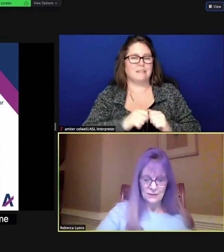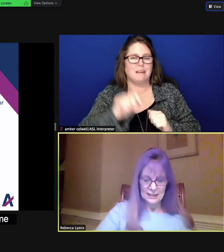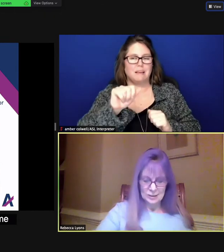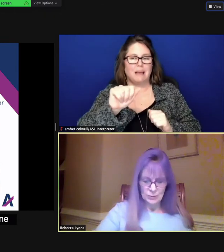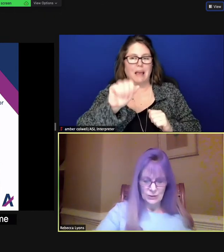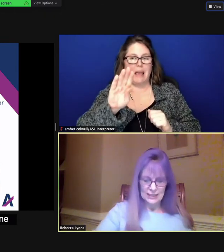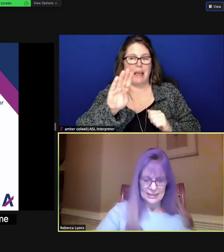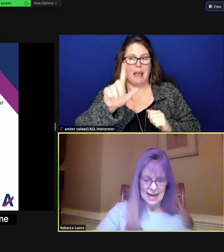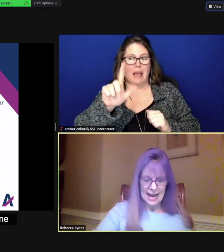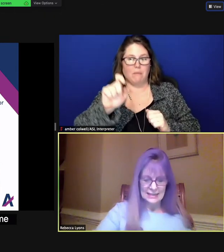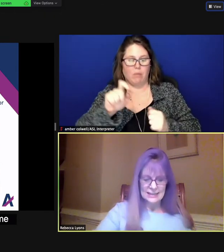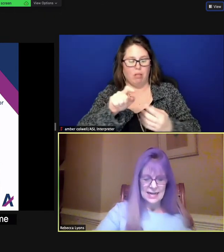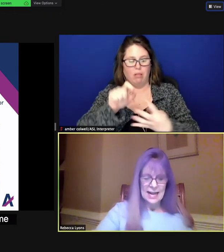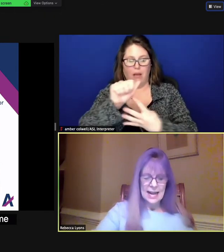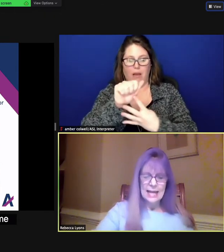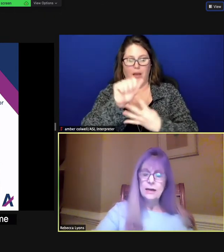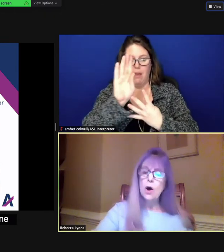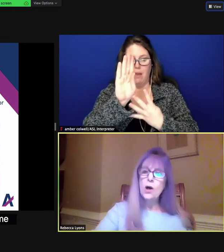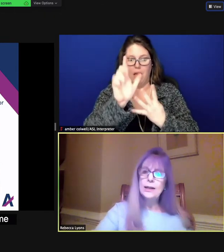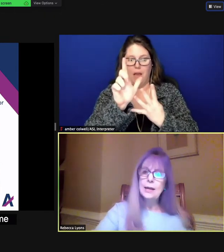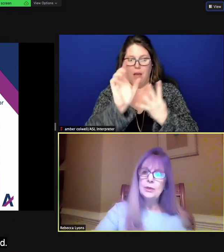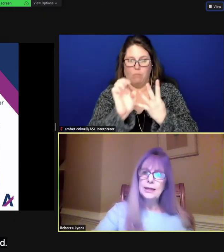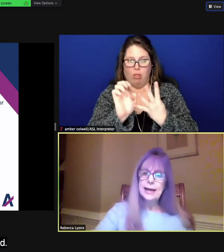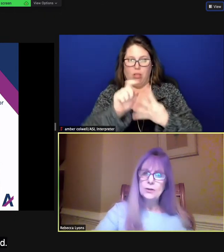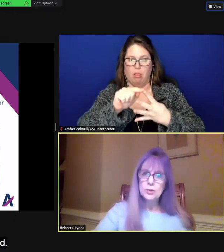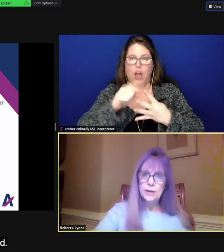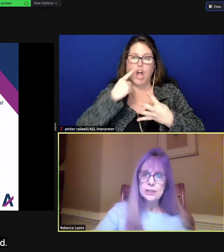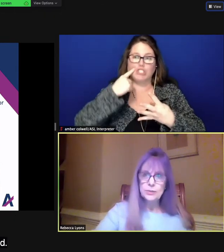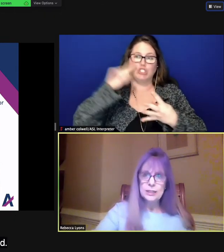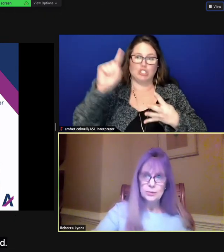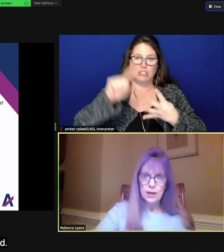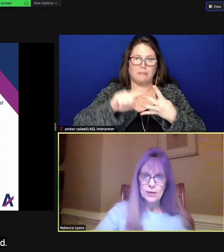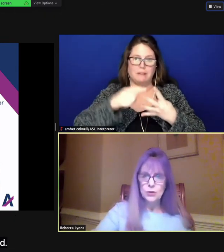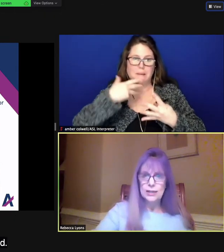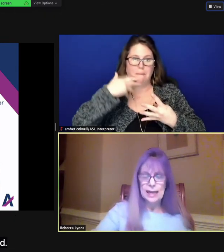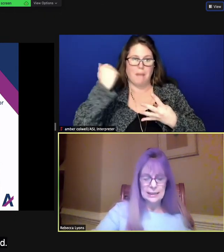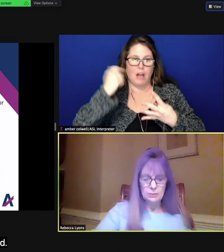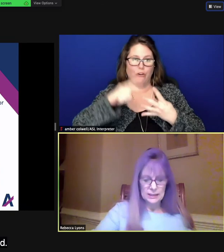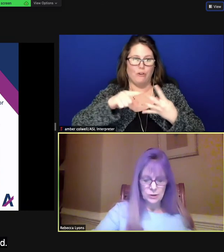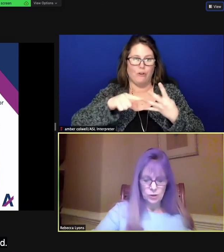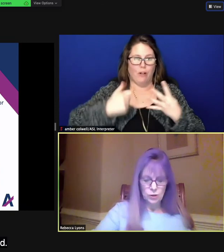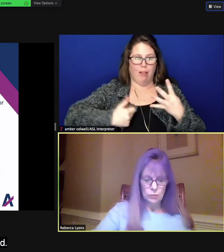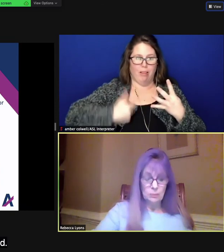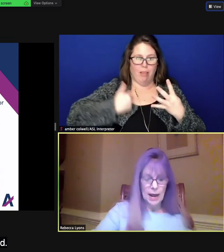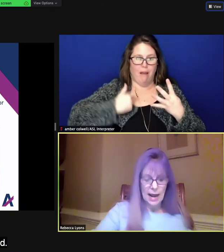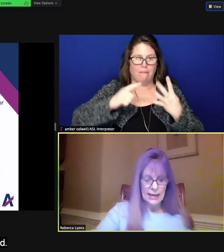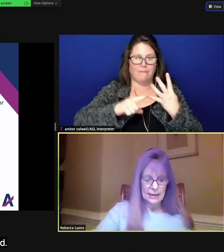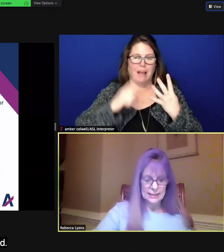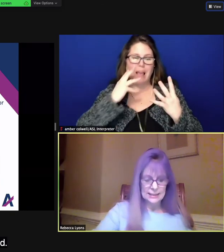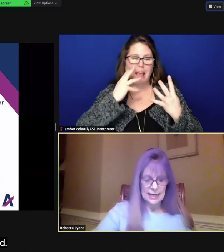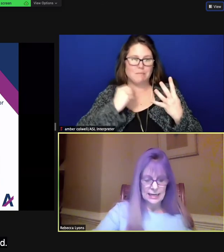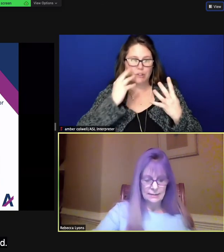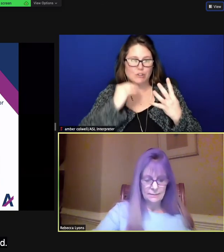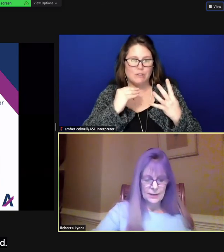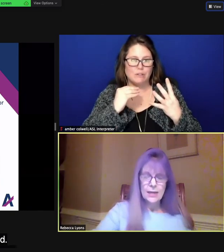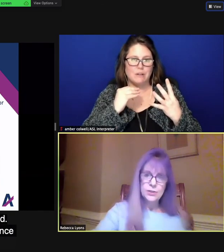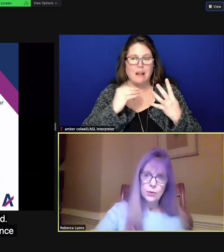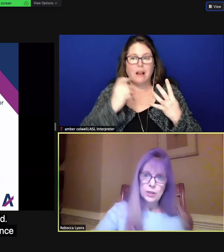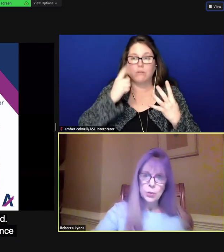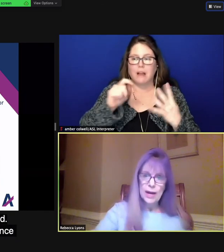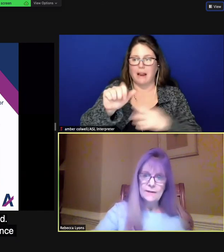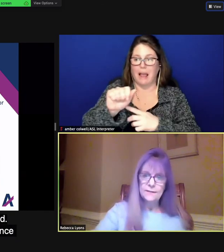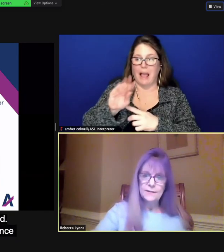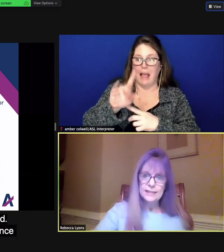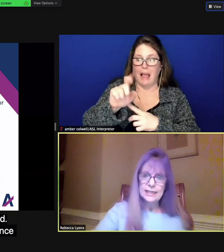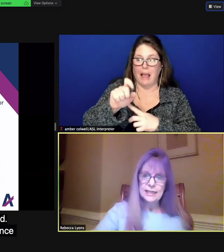Life Experience Act. And all ABLE accounts must be sponsored and administered by a state. So